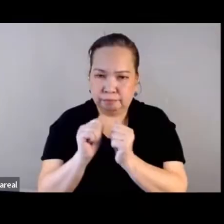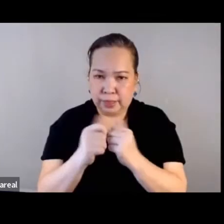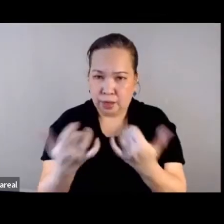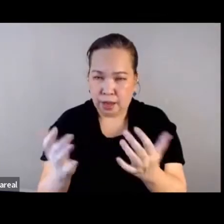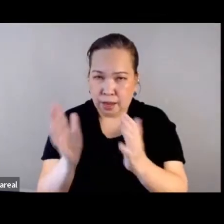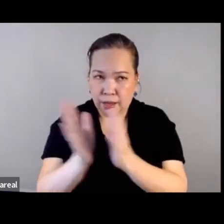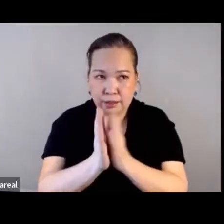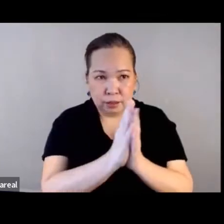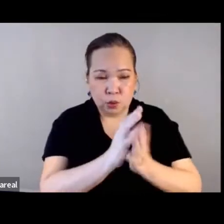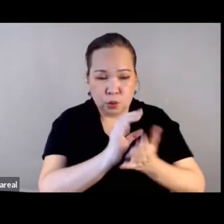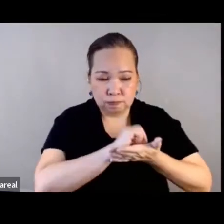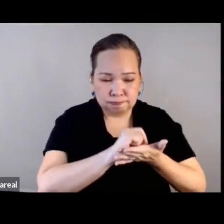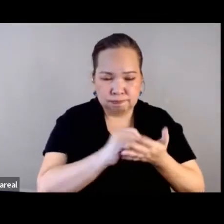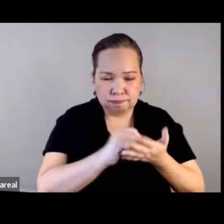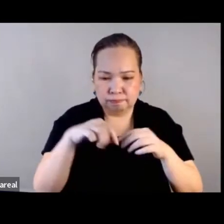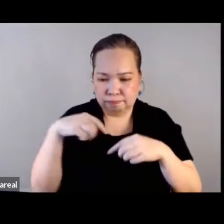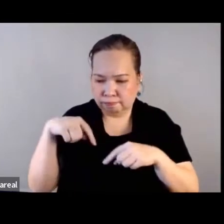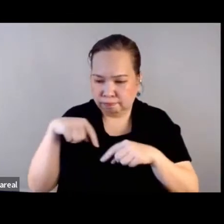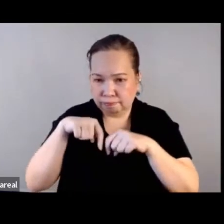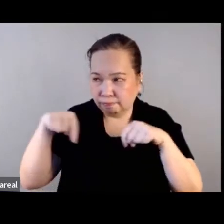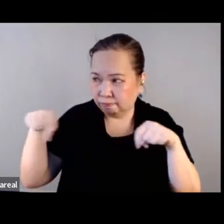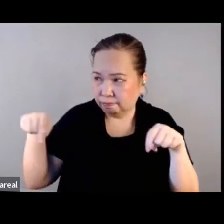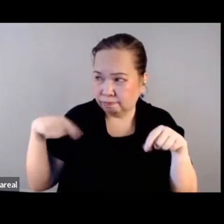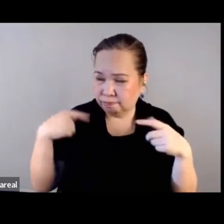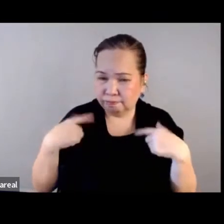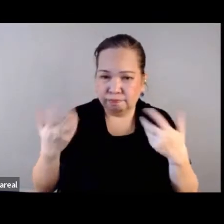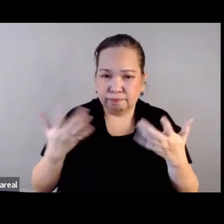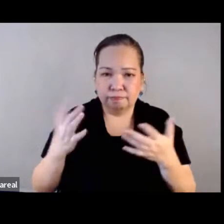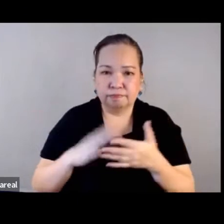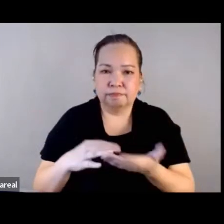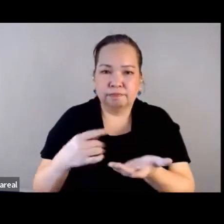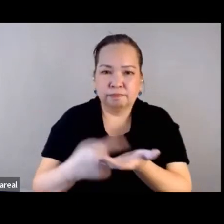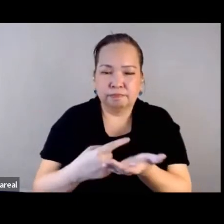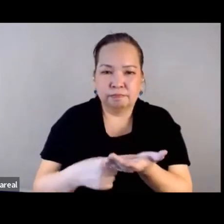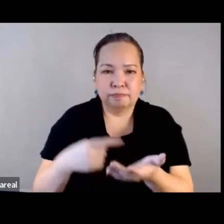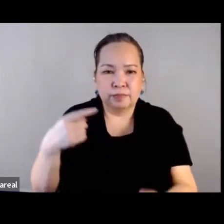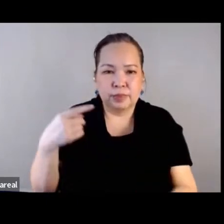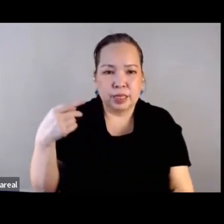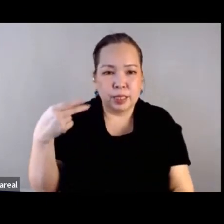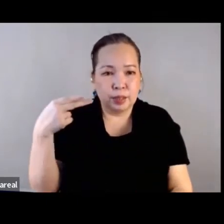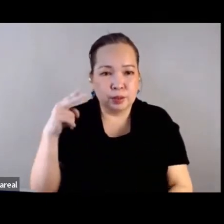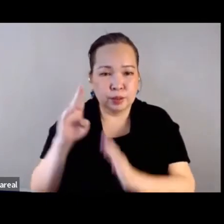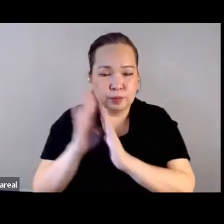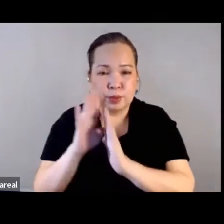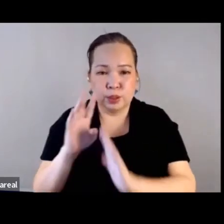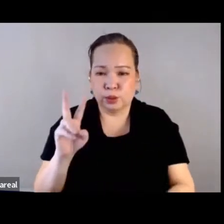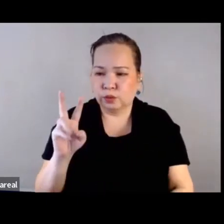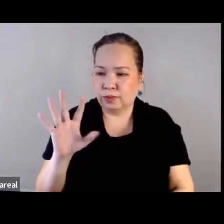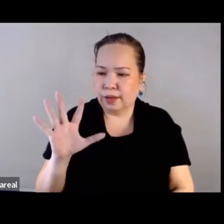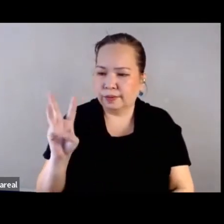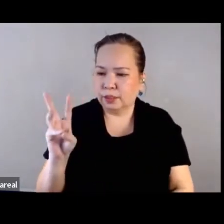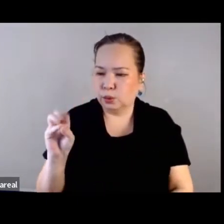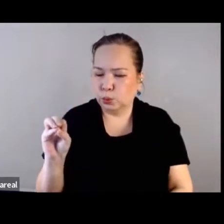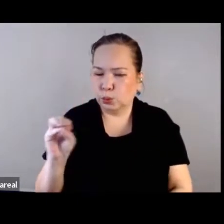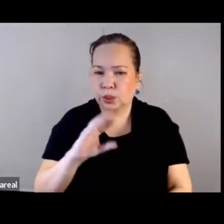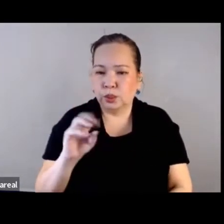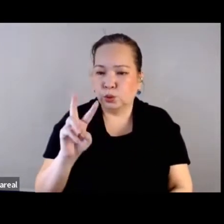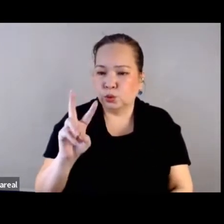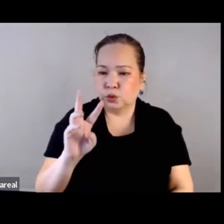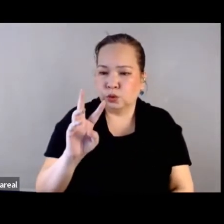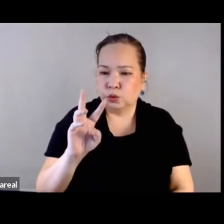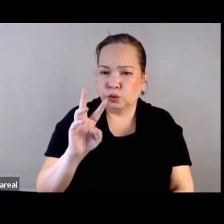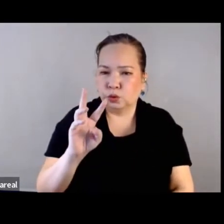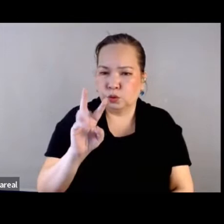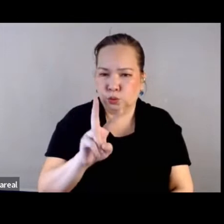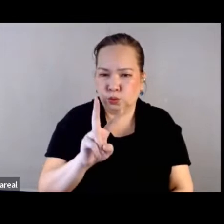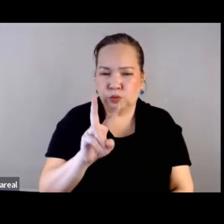present, the deliberations in House Bill number 560 and 2245 are hereby suspended.